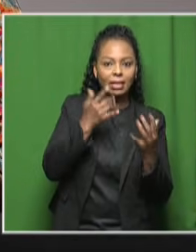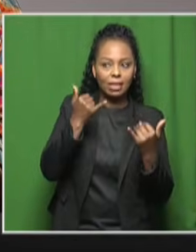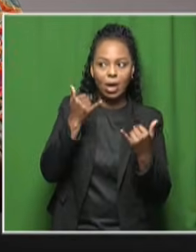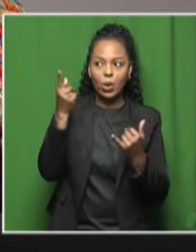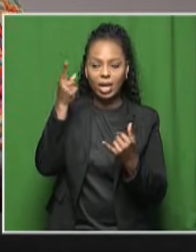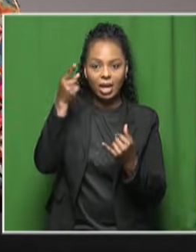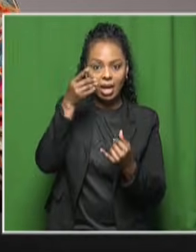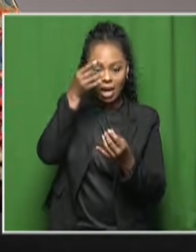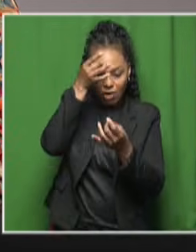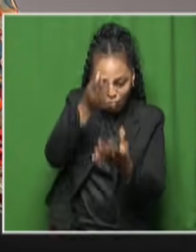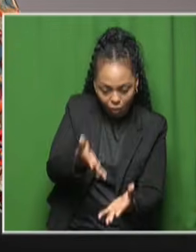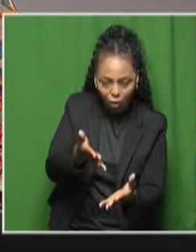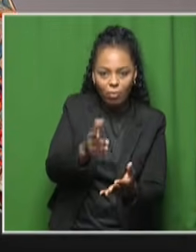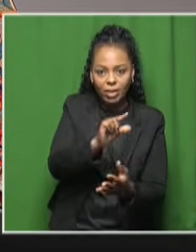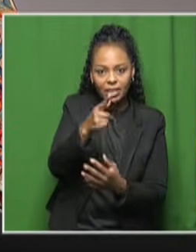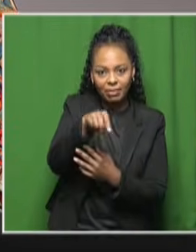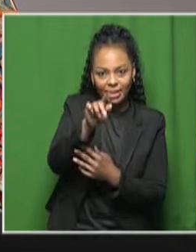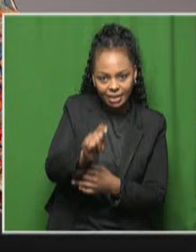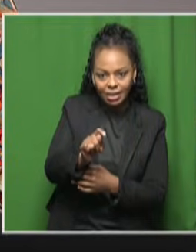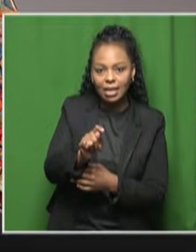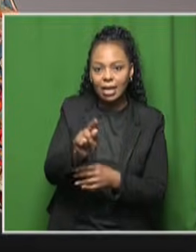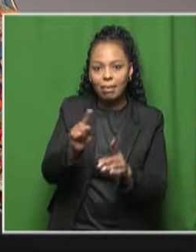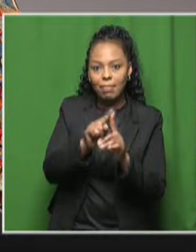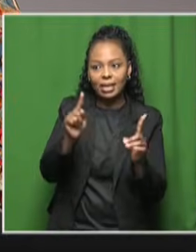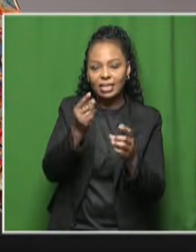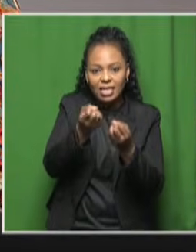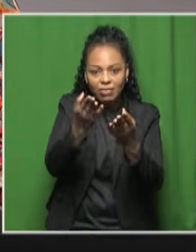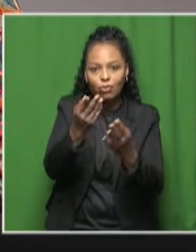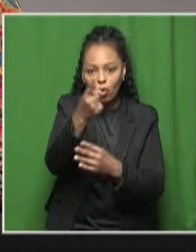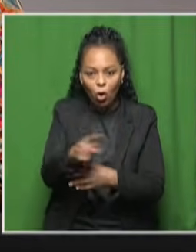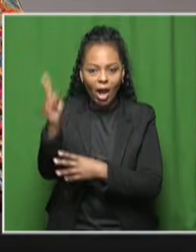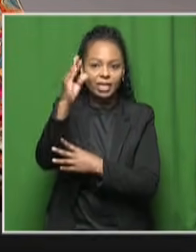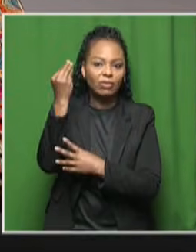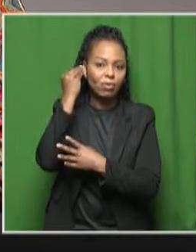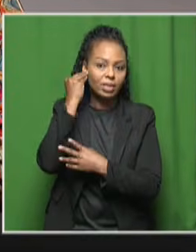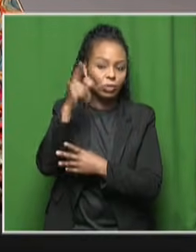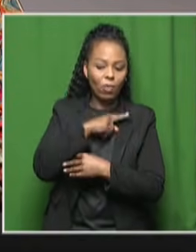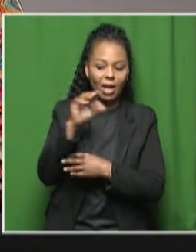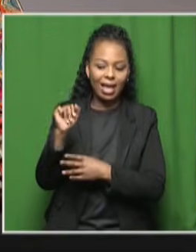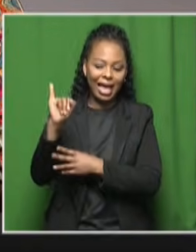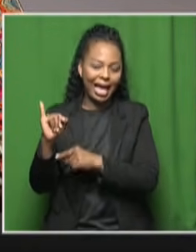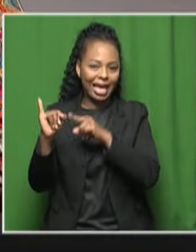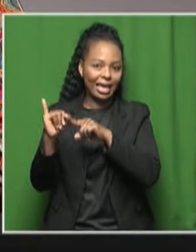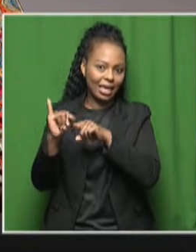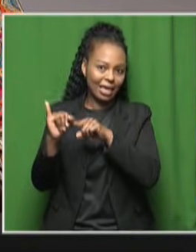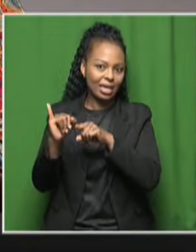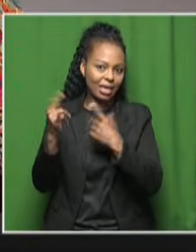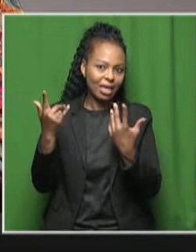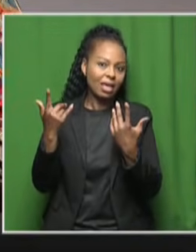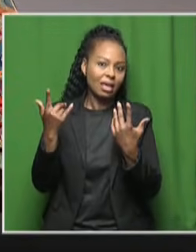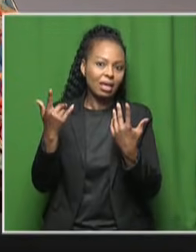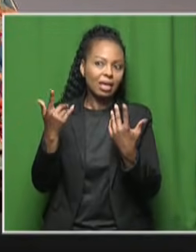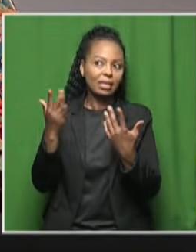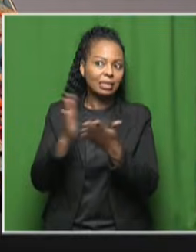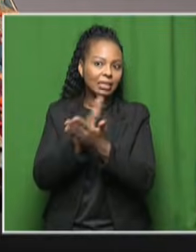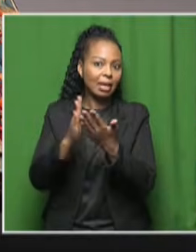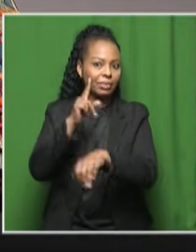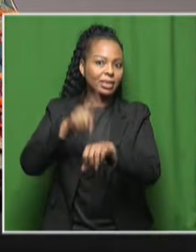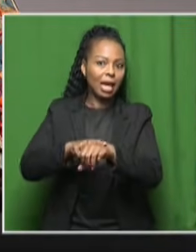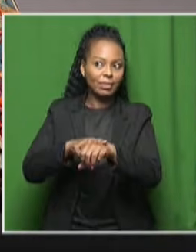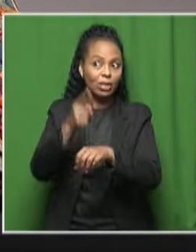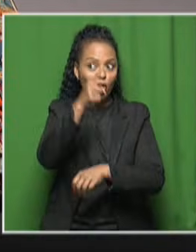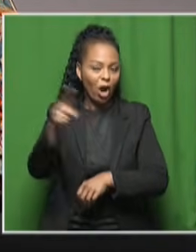correct information. Part of critical thinking is also to do fact-checking, because AI, as it stands today, it may not give you